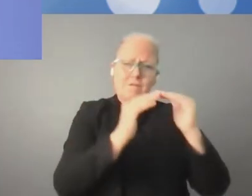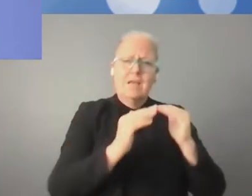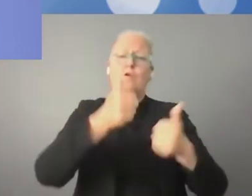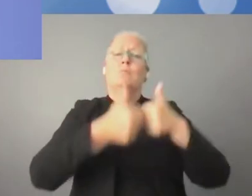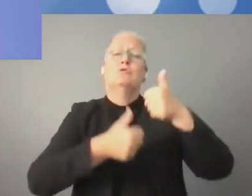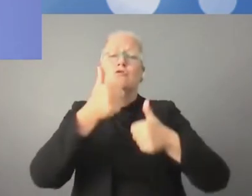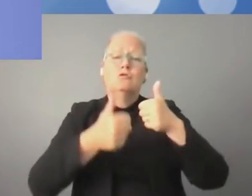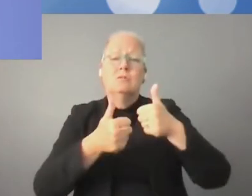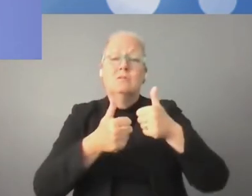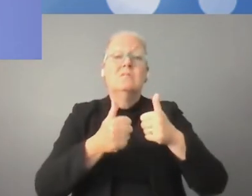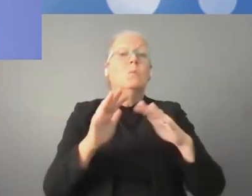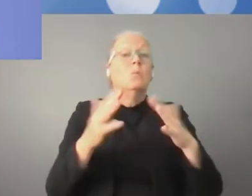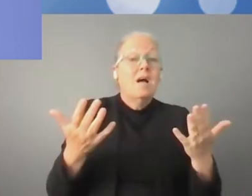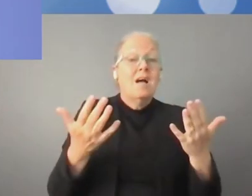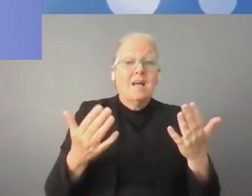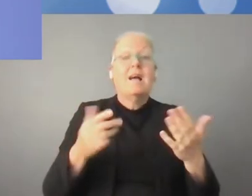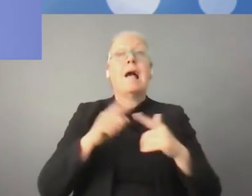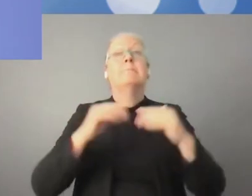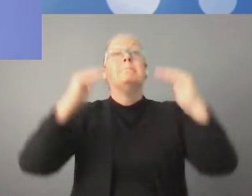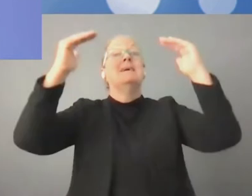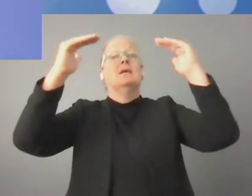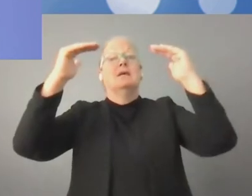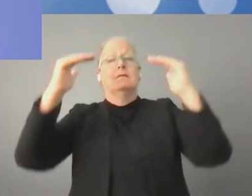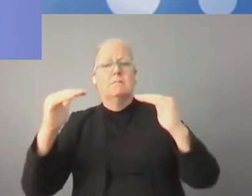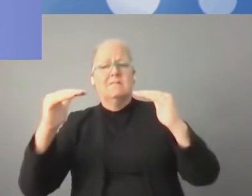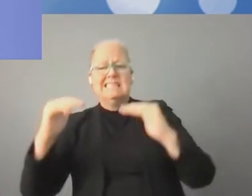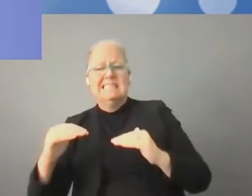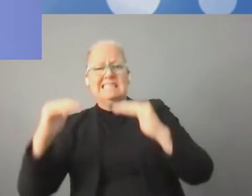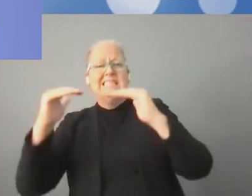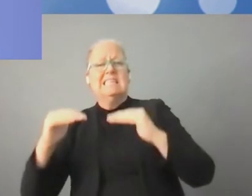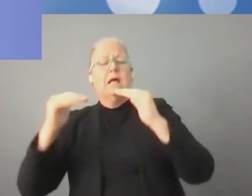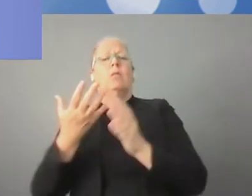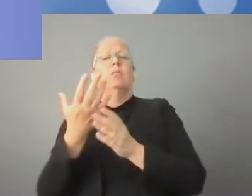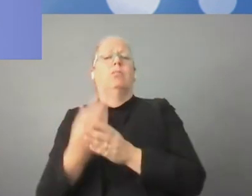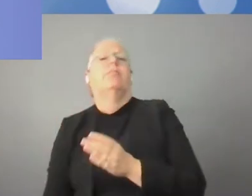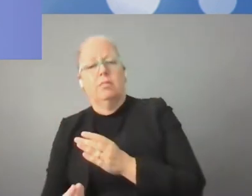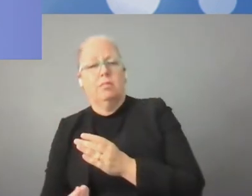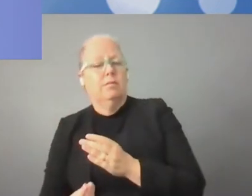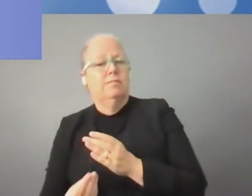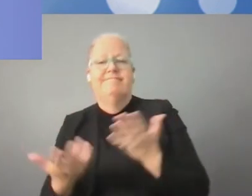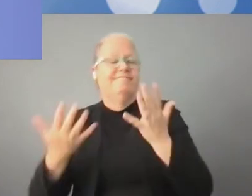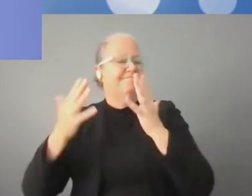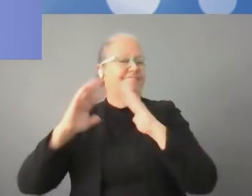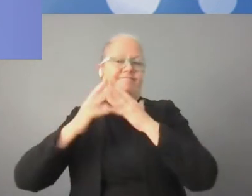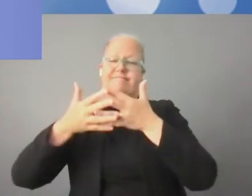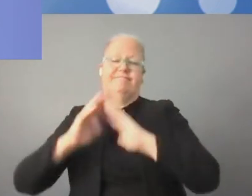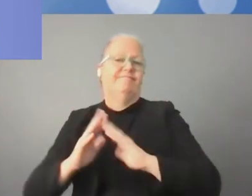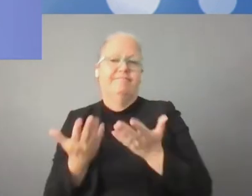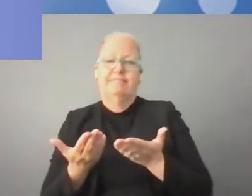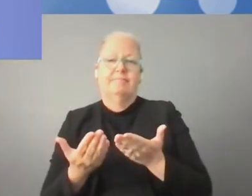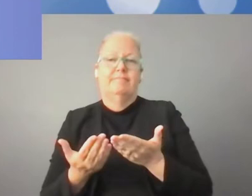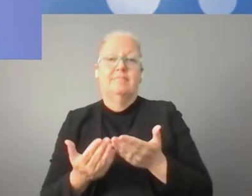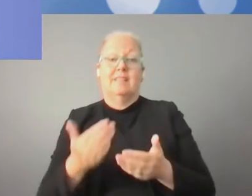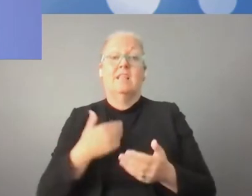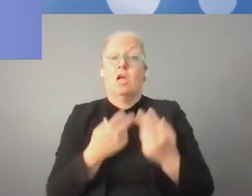medium enterprises will lose out to the big companies and we hope that this regulation will be adopted next